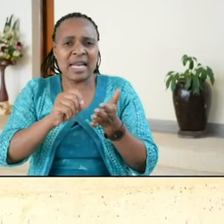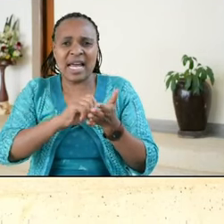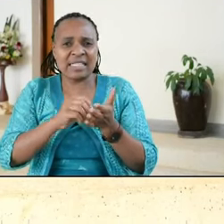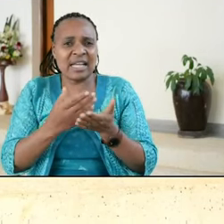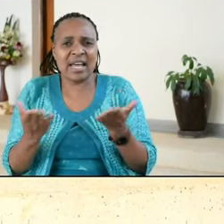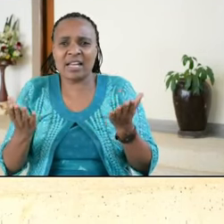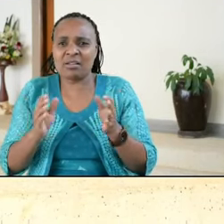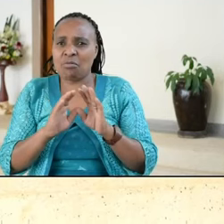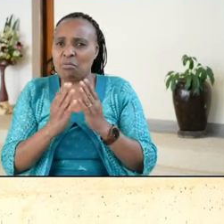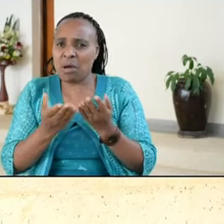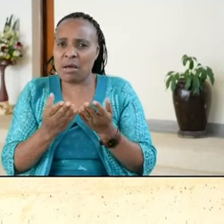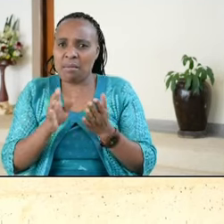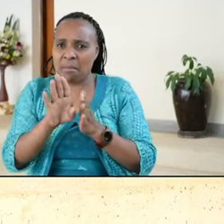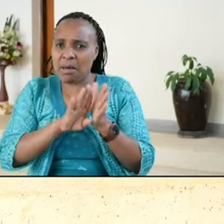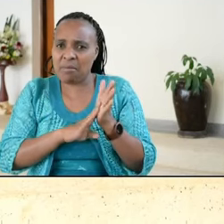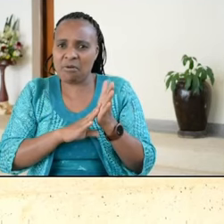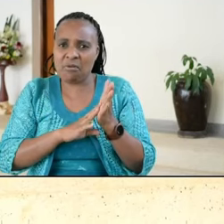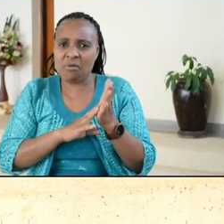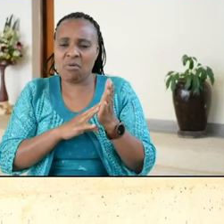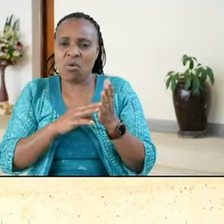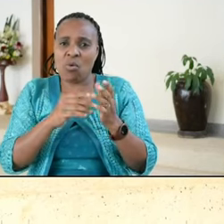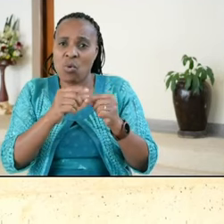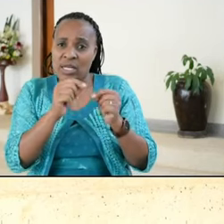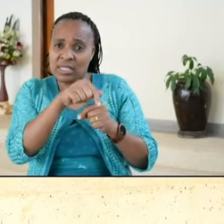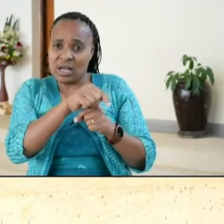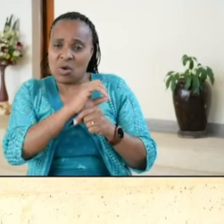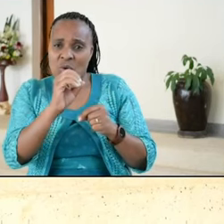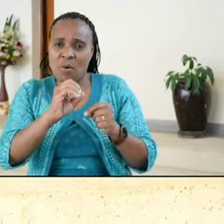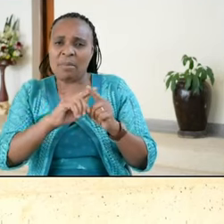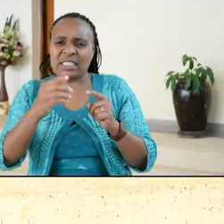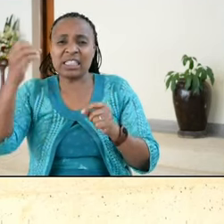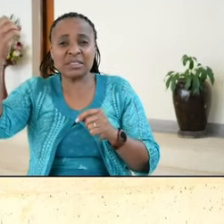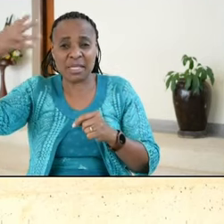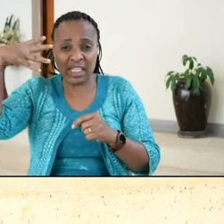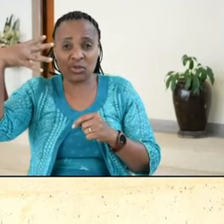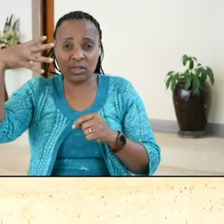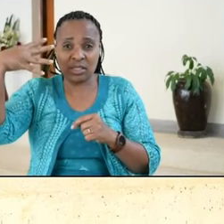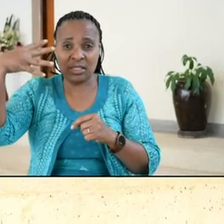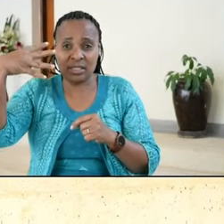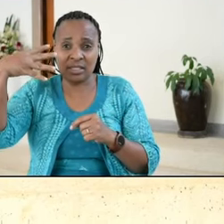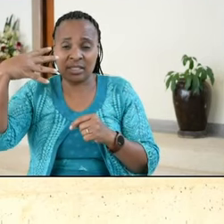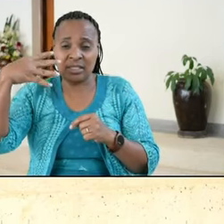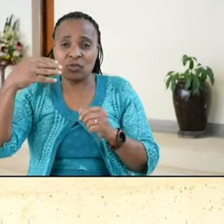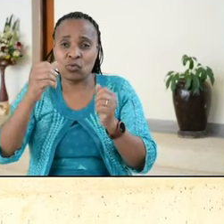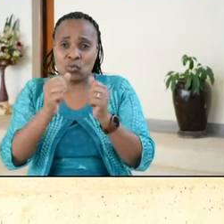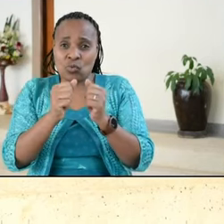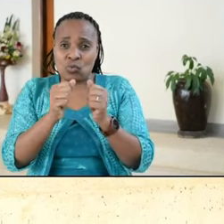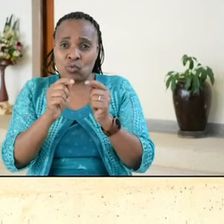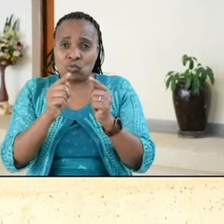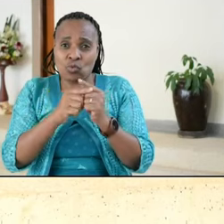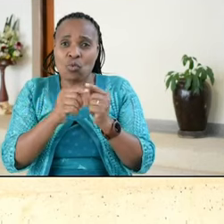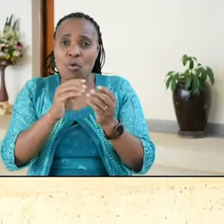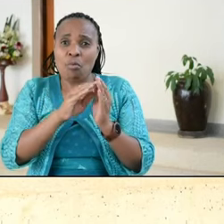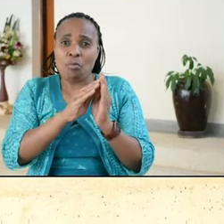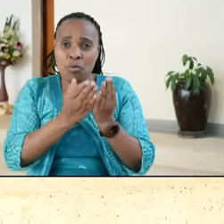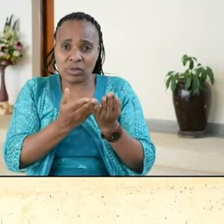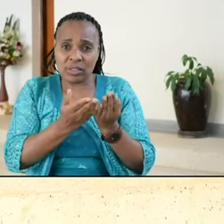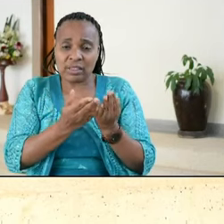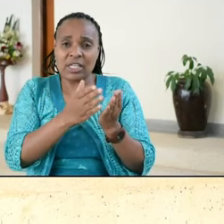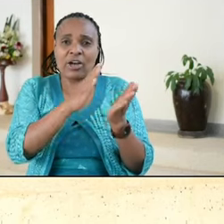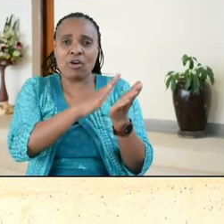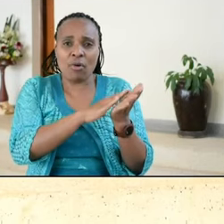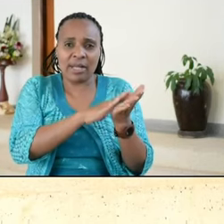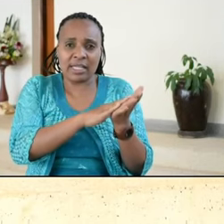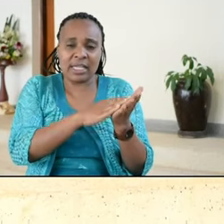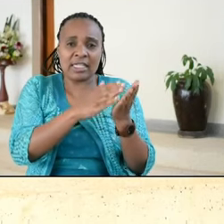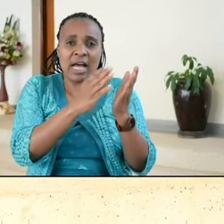book, the Baptist. And therefore, inspiration, no books, commentary like Sister